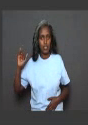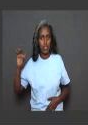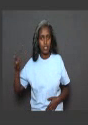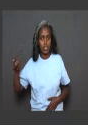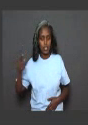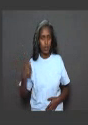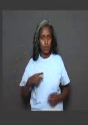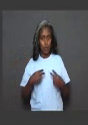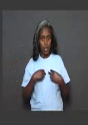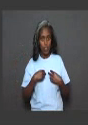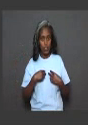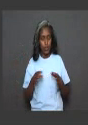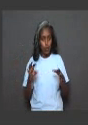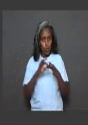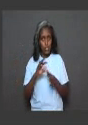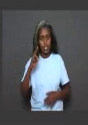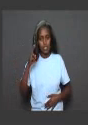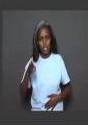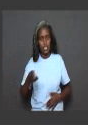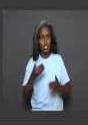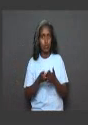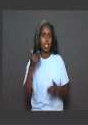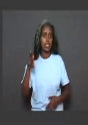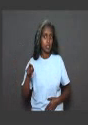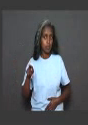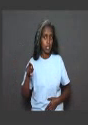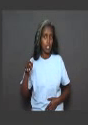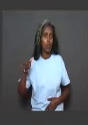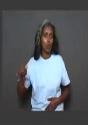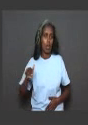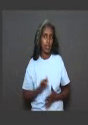coordinates h minus p, y.